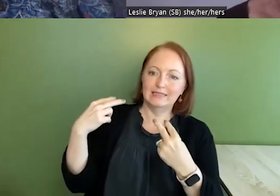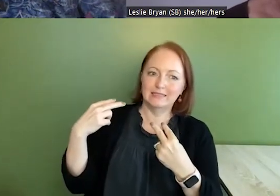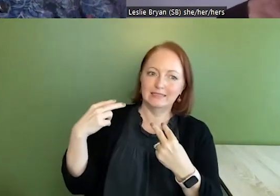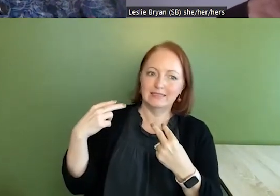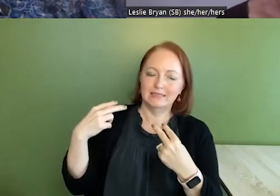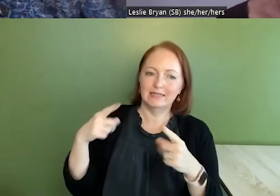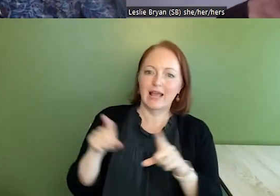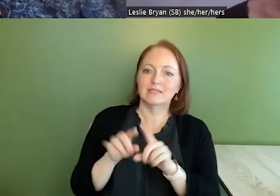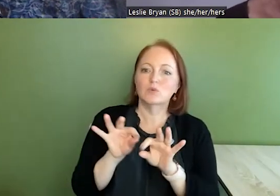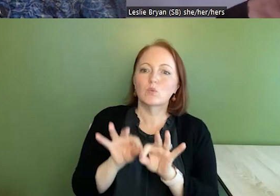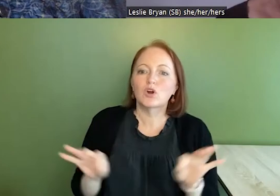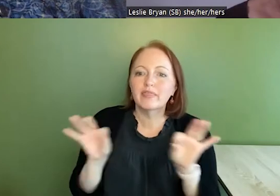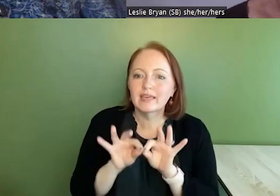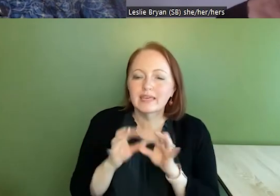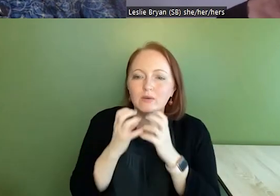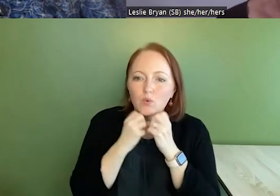as worthy?